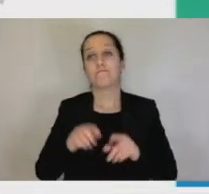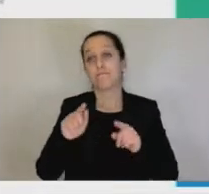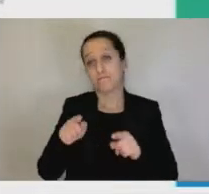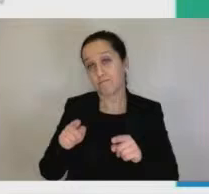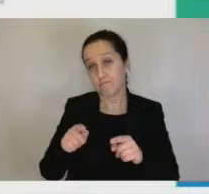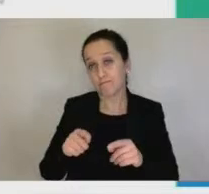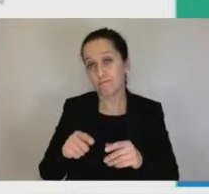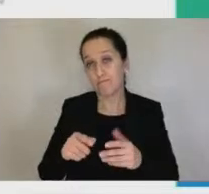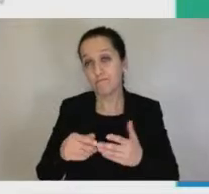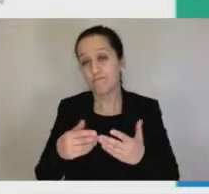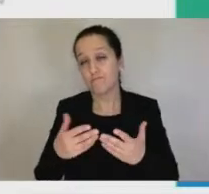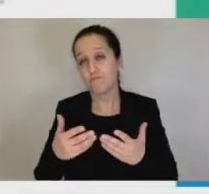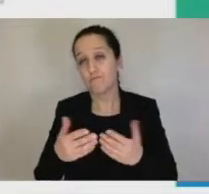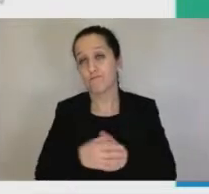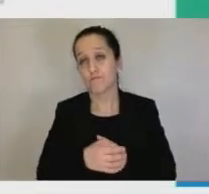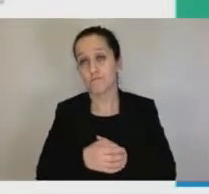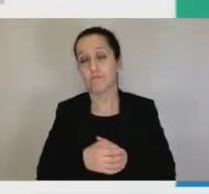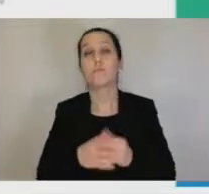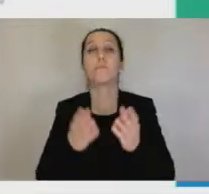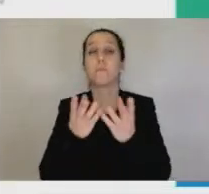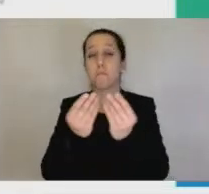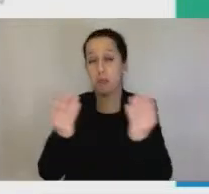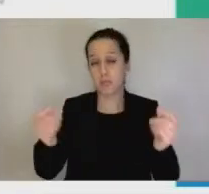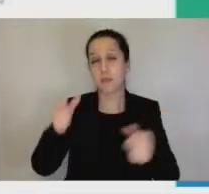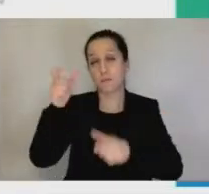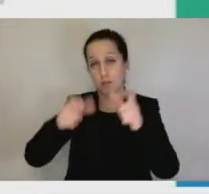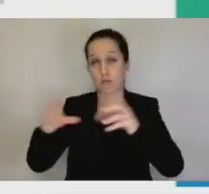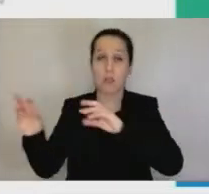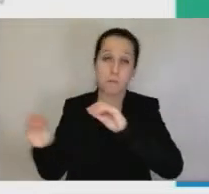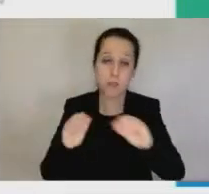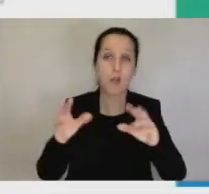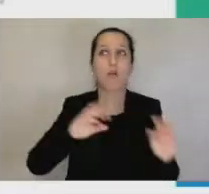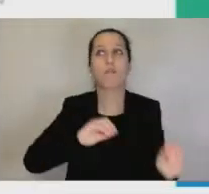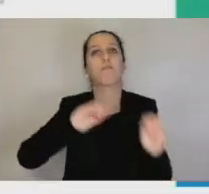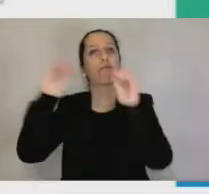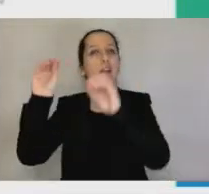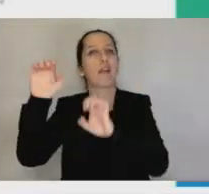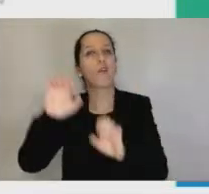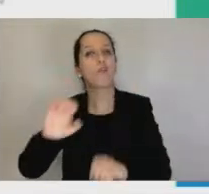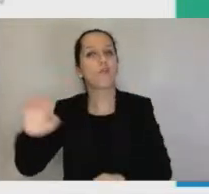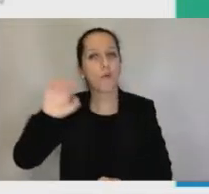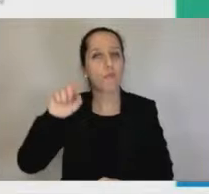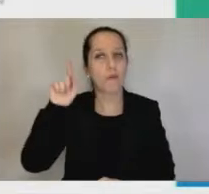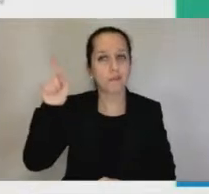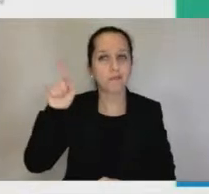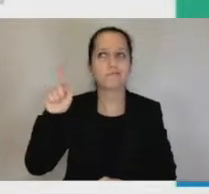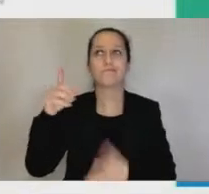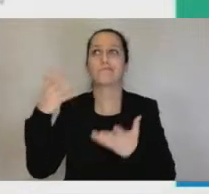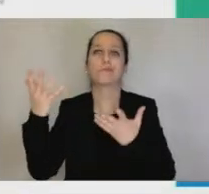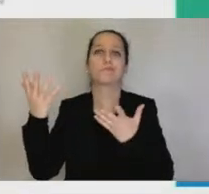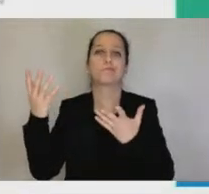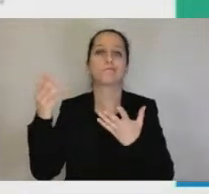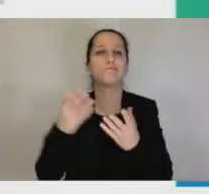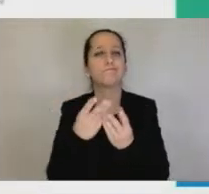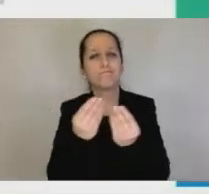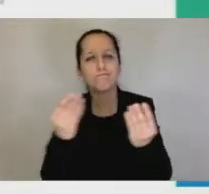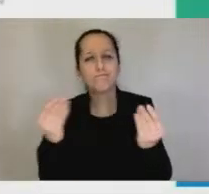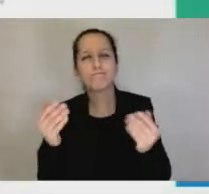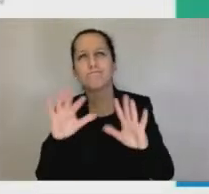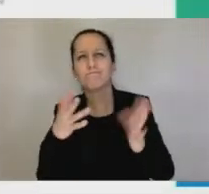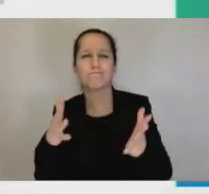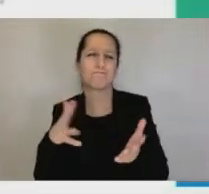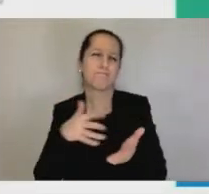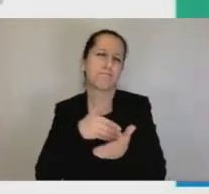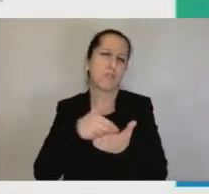lies in that many migrants going to Europe or to Spain, for example, there are the